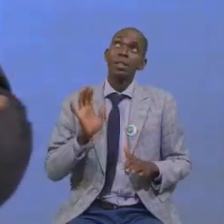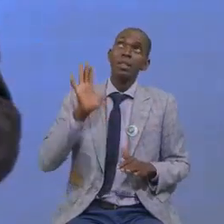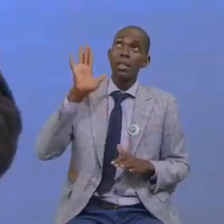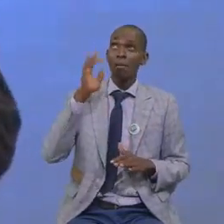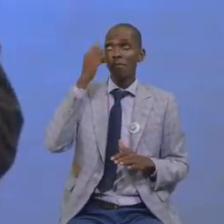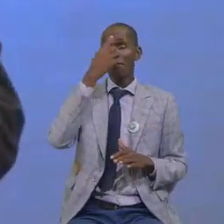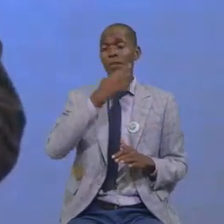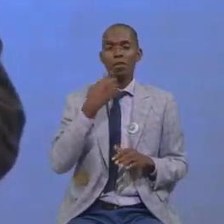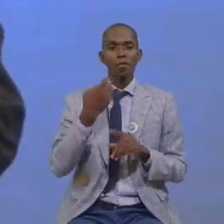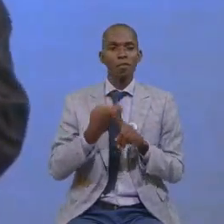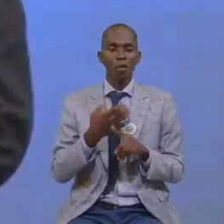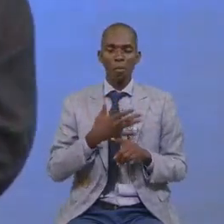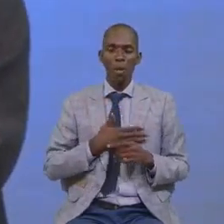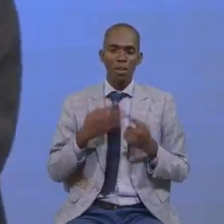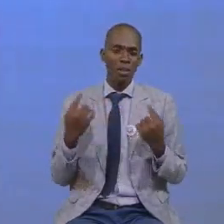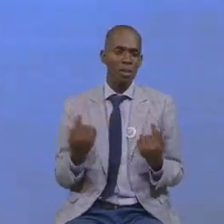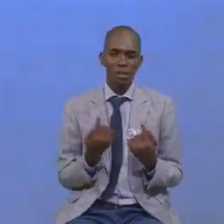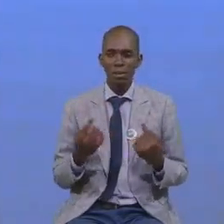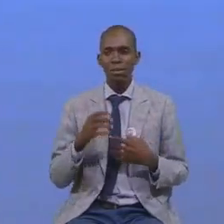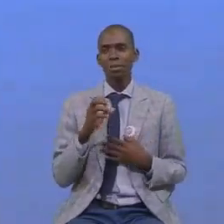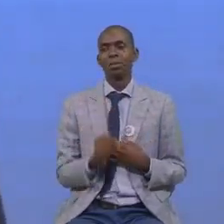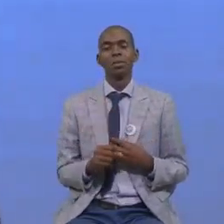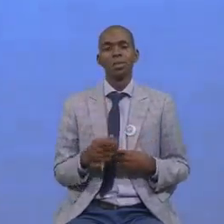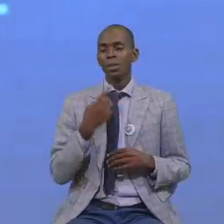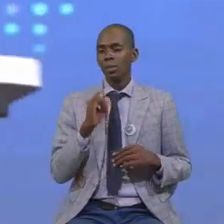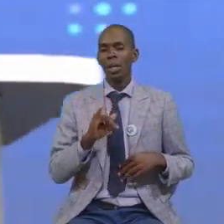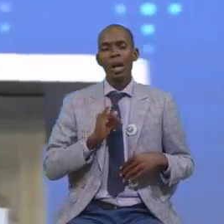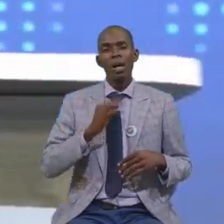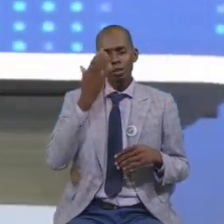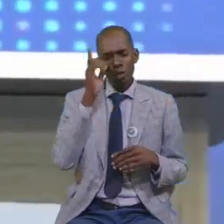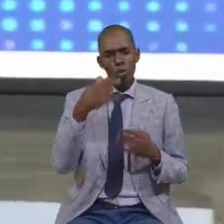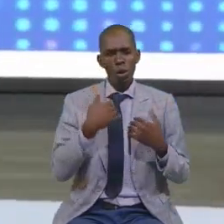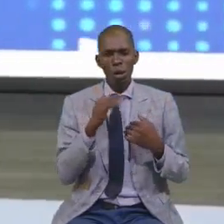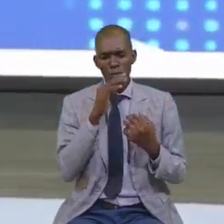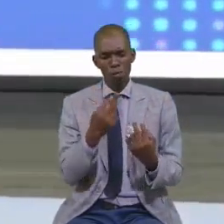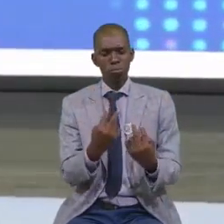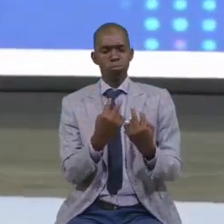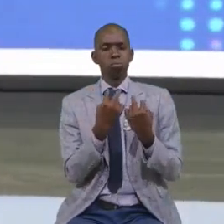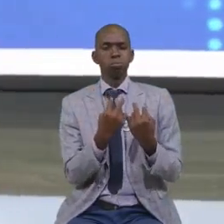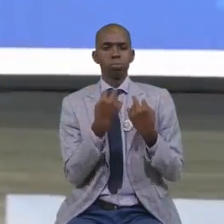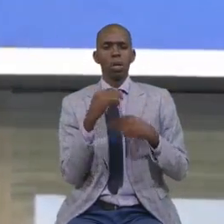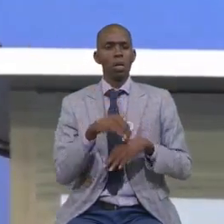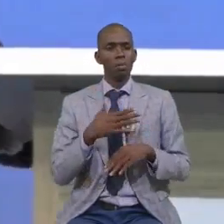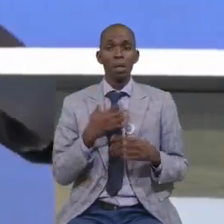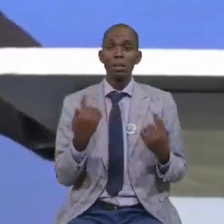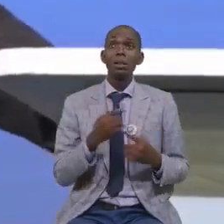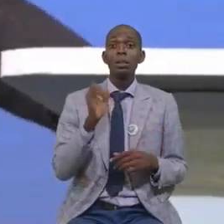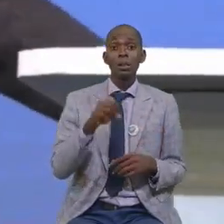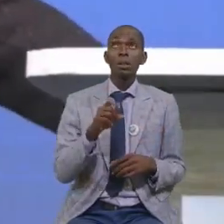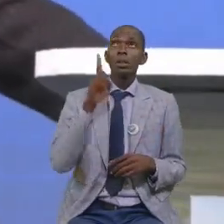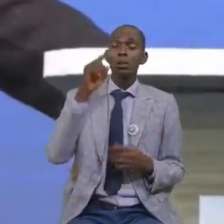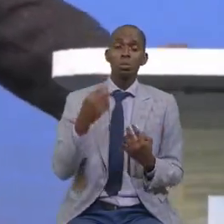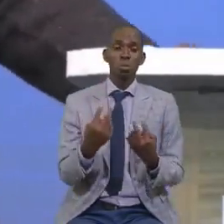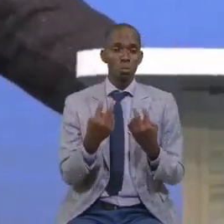from my sins. He said, I know you've been looking at my sin. He looks at our sin, at